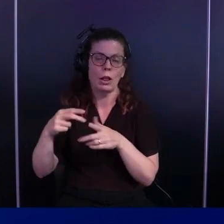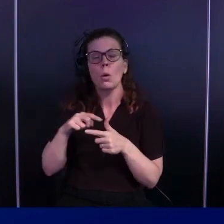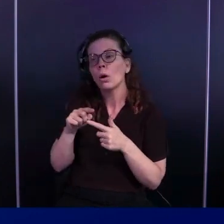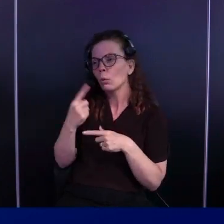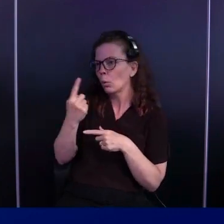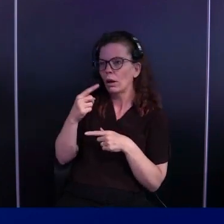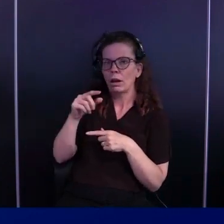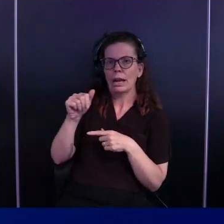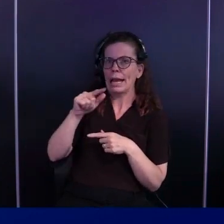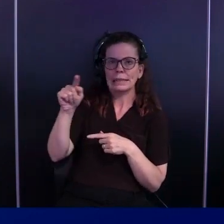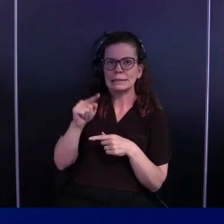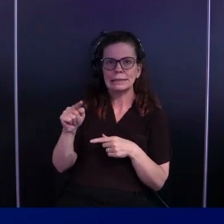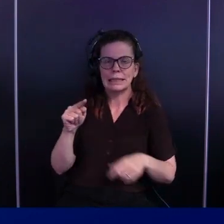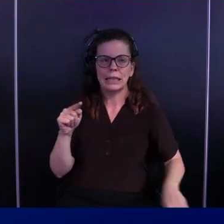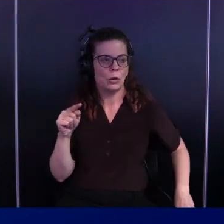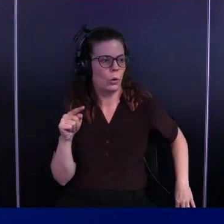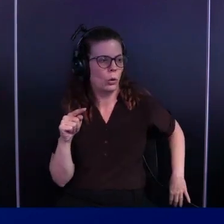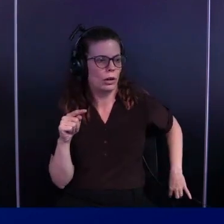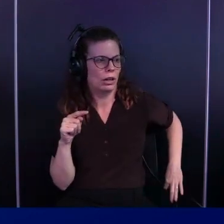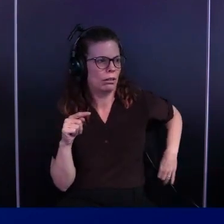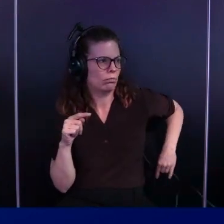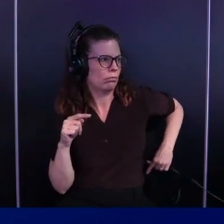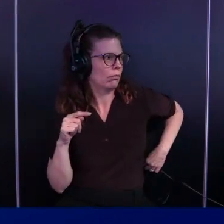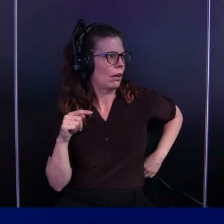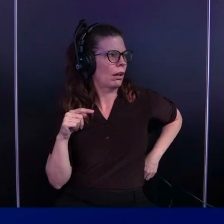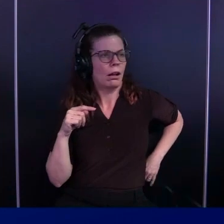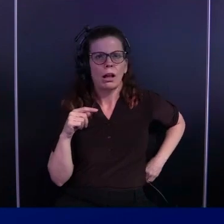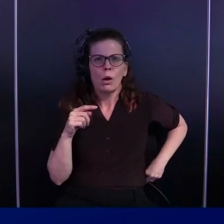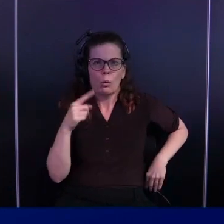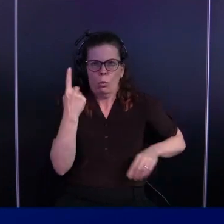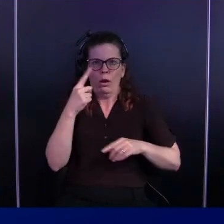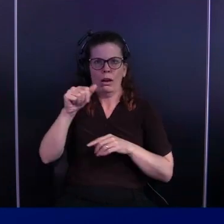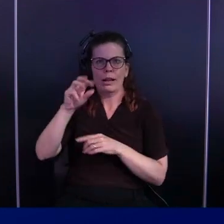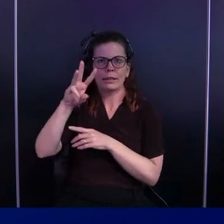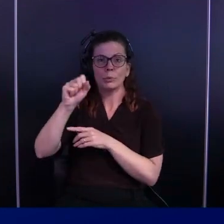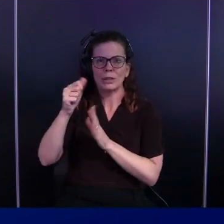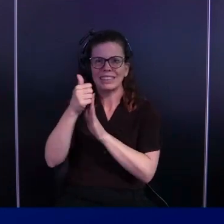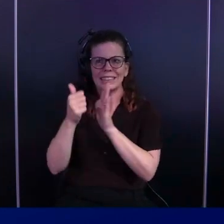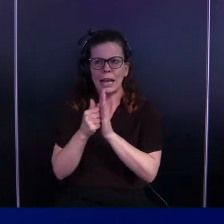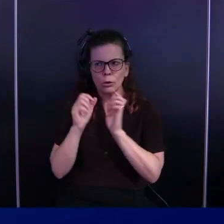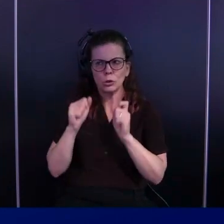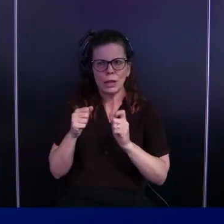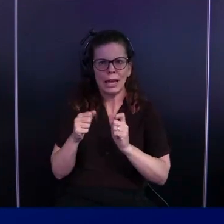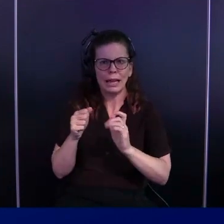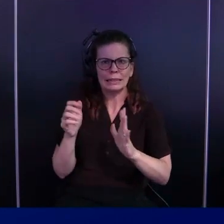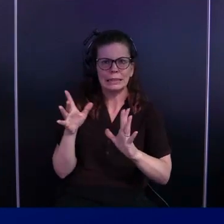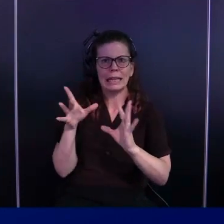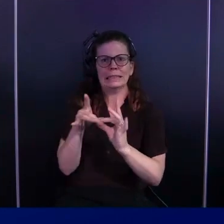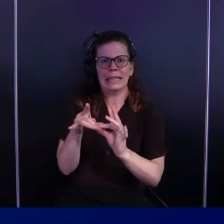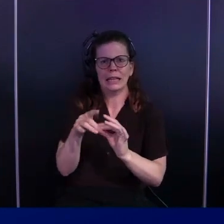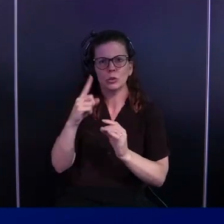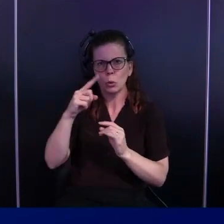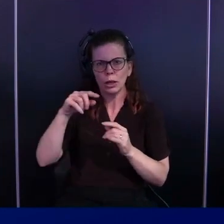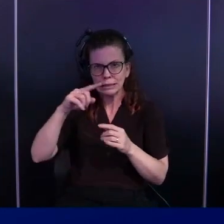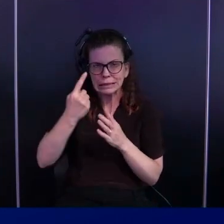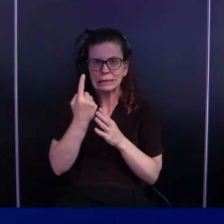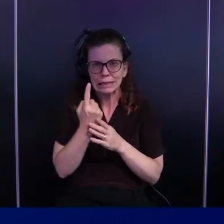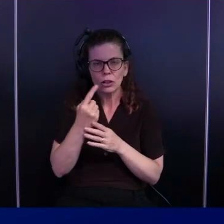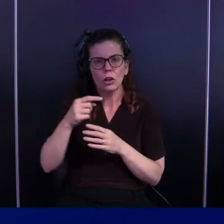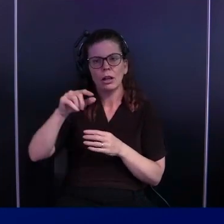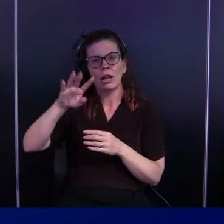AZ, or even a single AWS account. You can actually attach a single FortiGate CNF instance